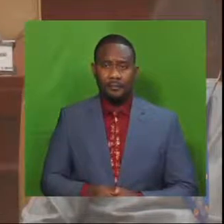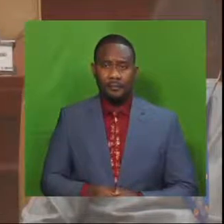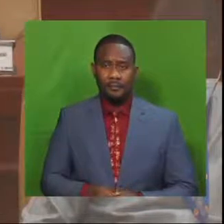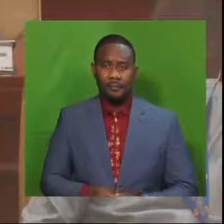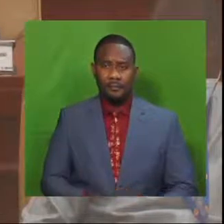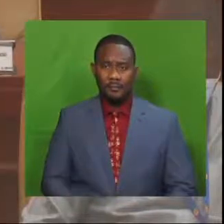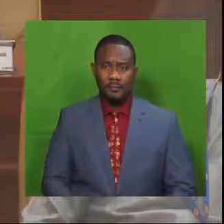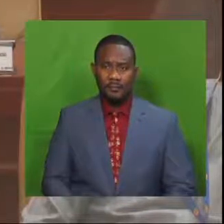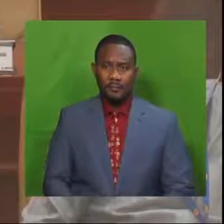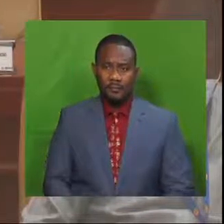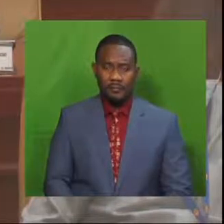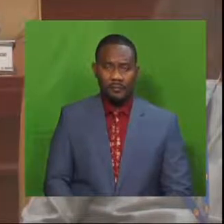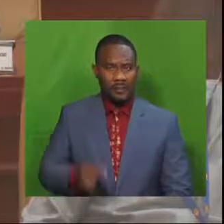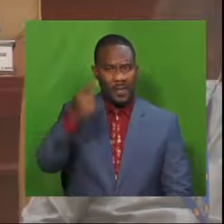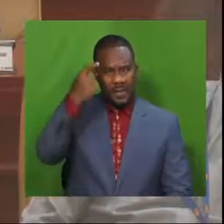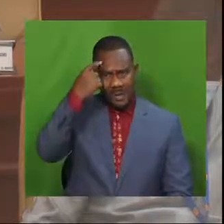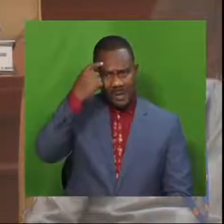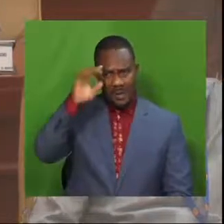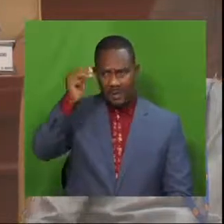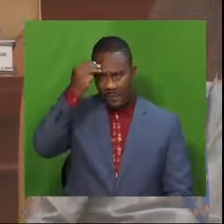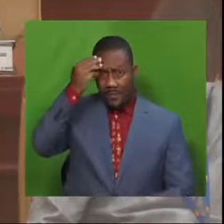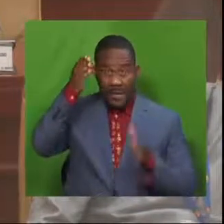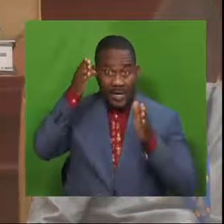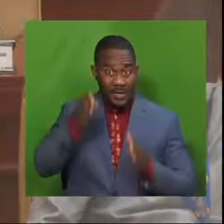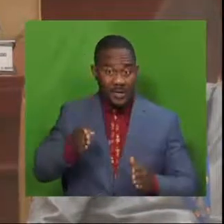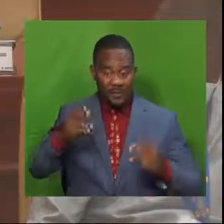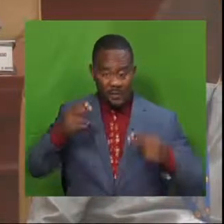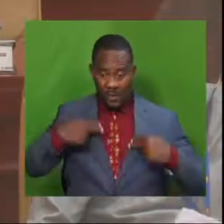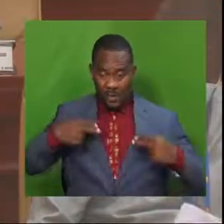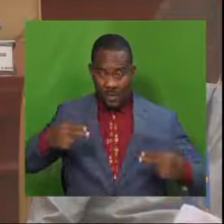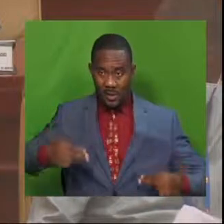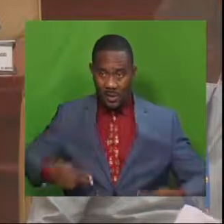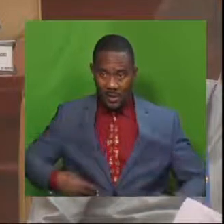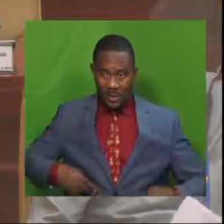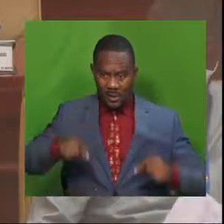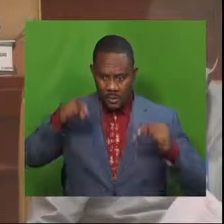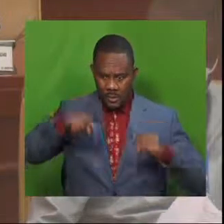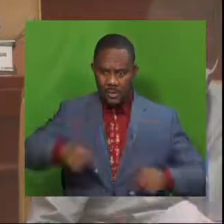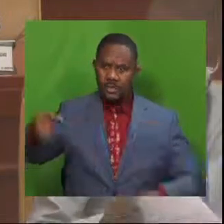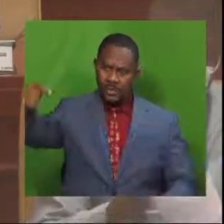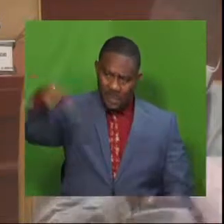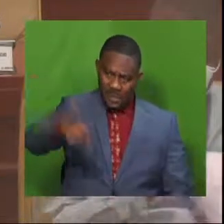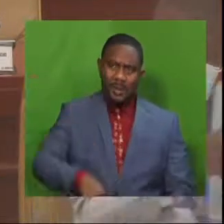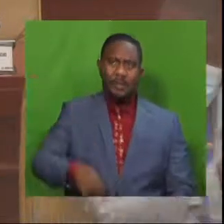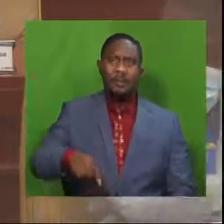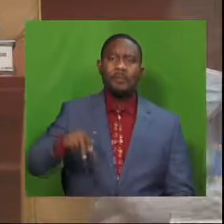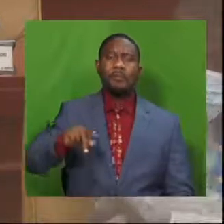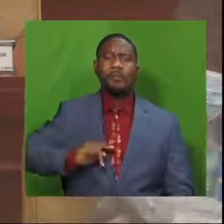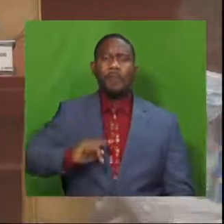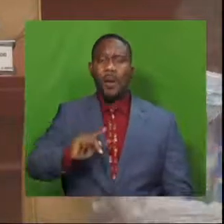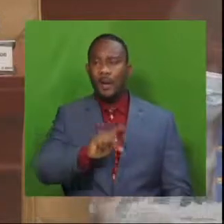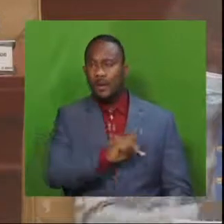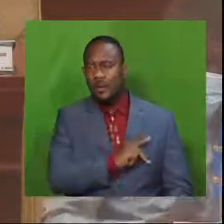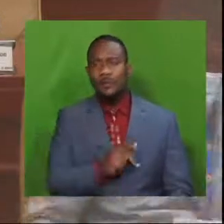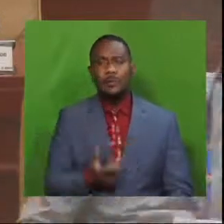urgent need for the Minister for Health to appear before Parliament